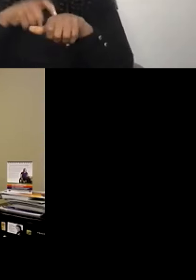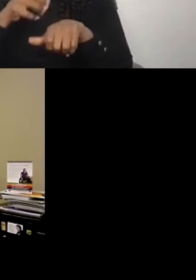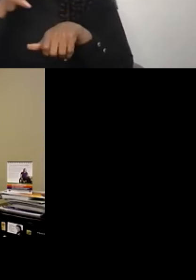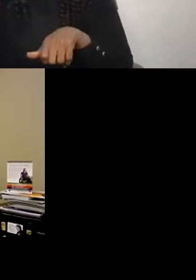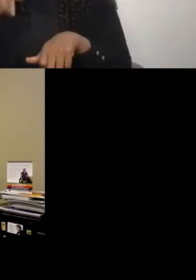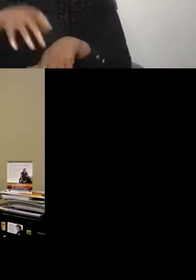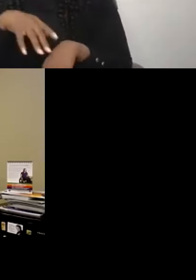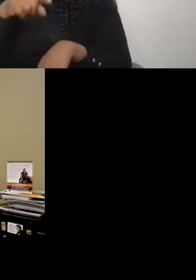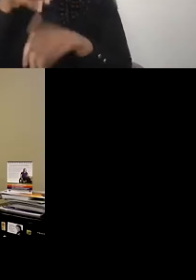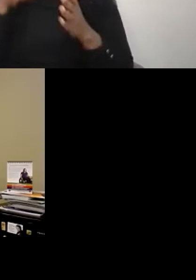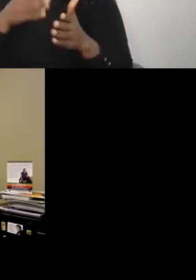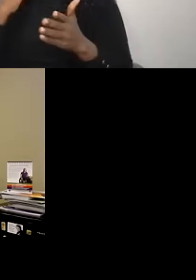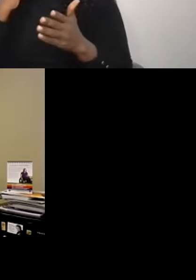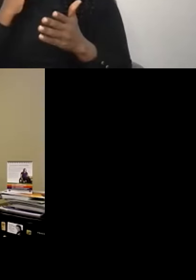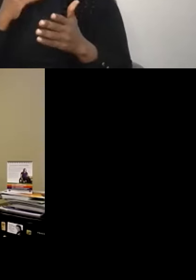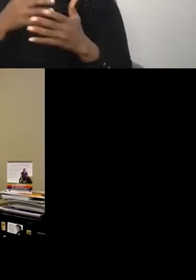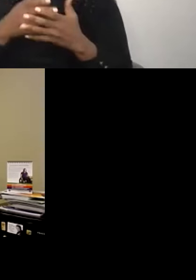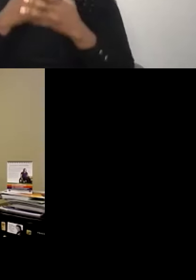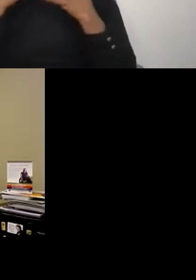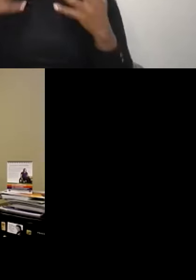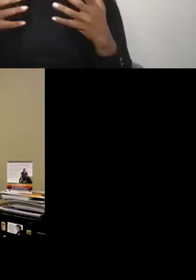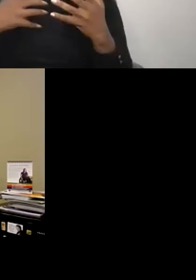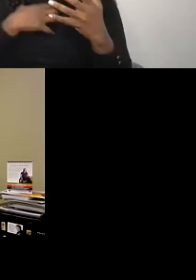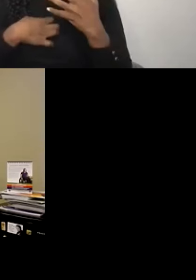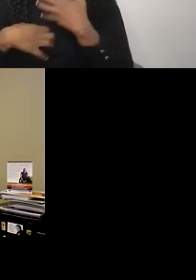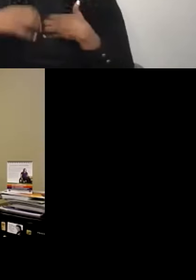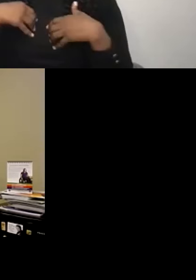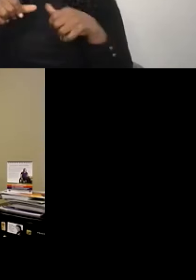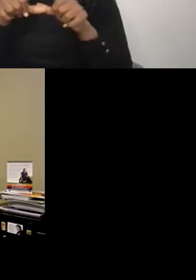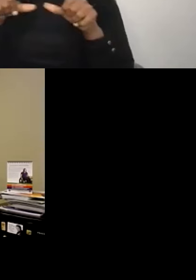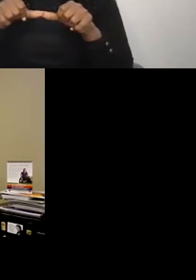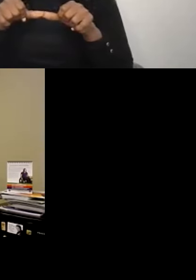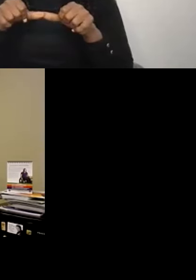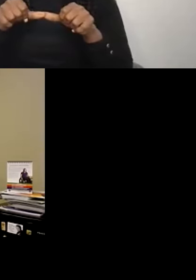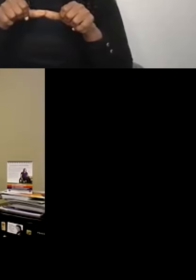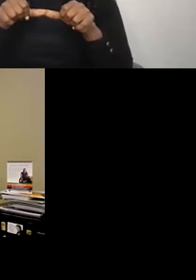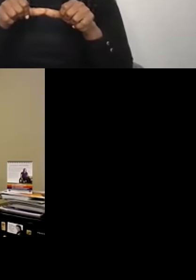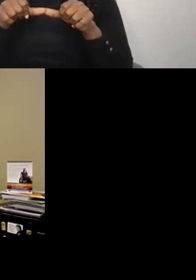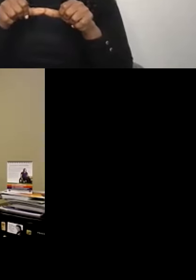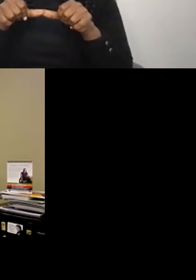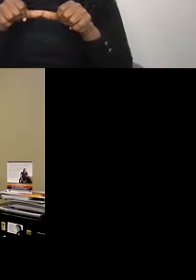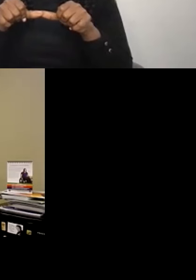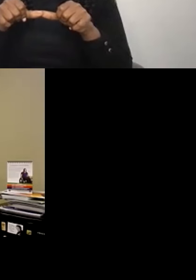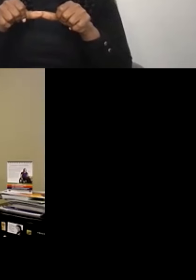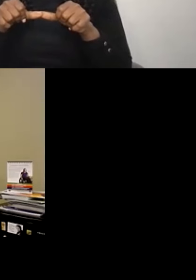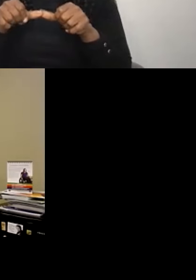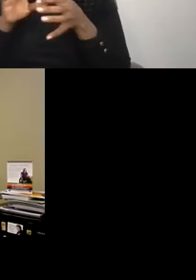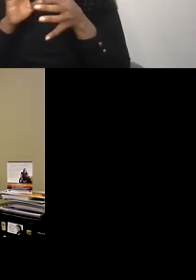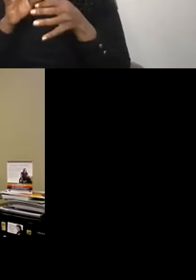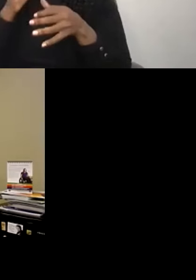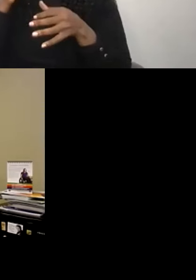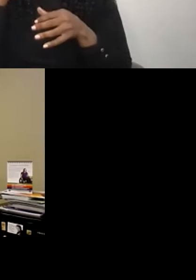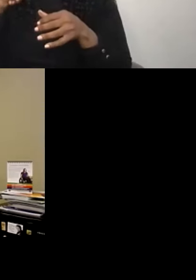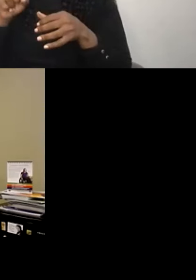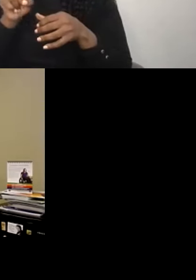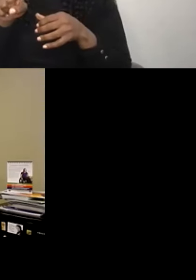In this person's experience, there's a lot of desire in this area, and includes a comment about maybe parents should be asked